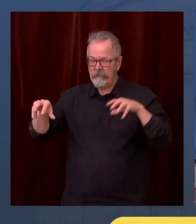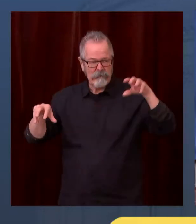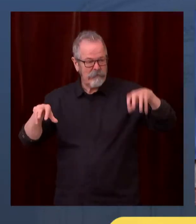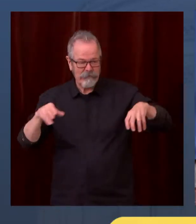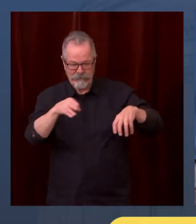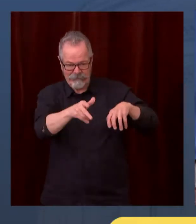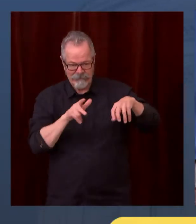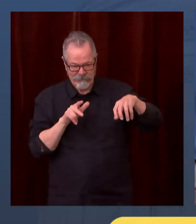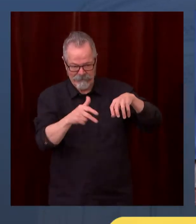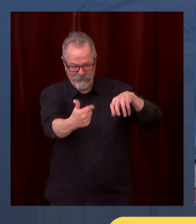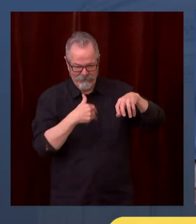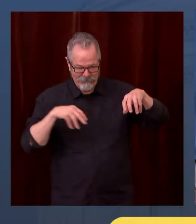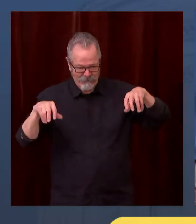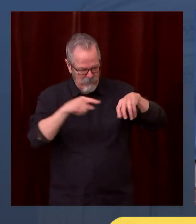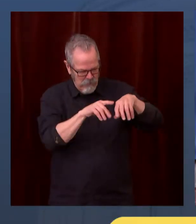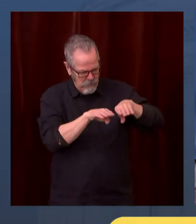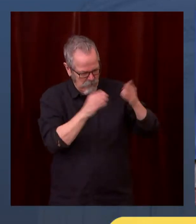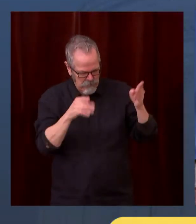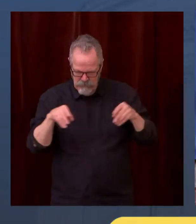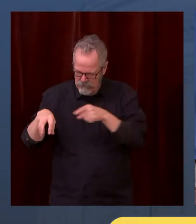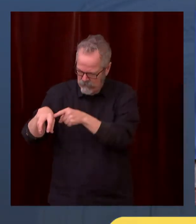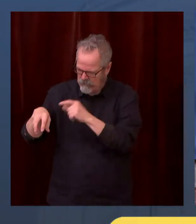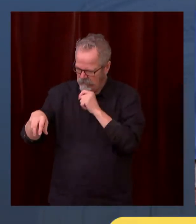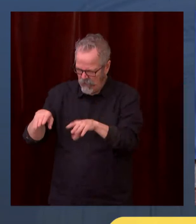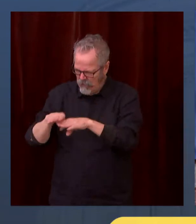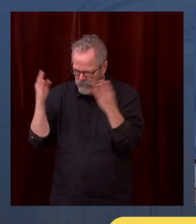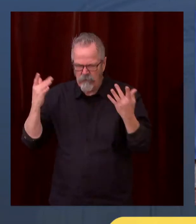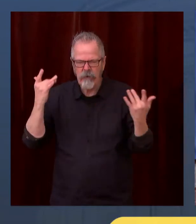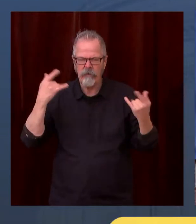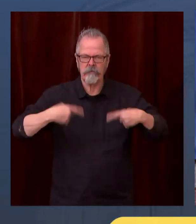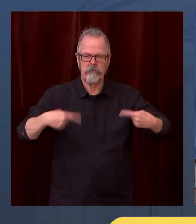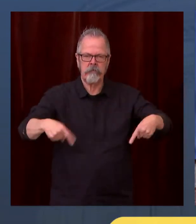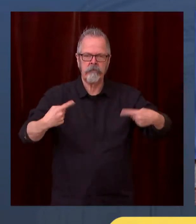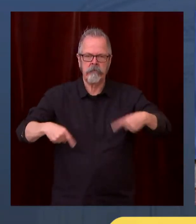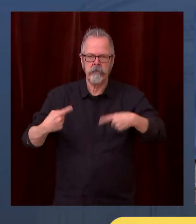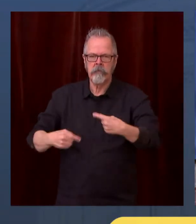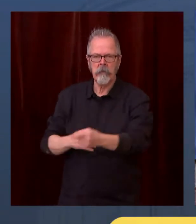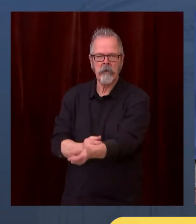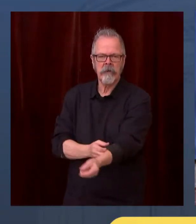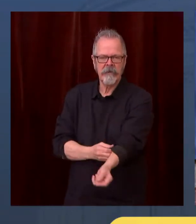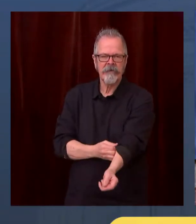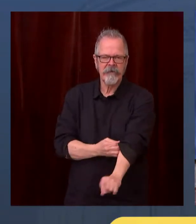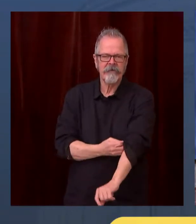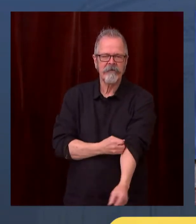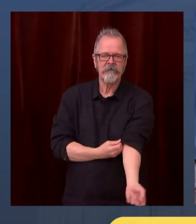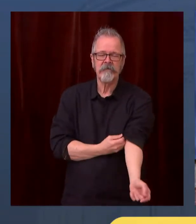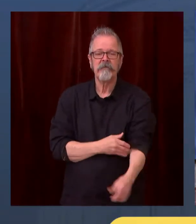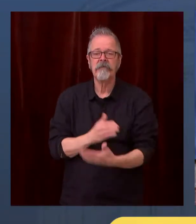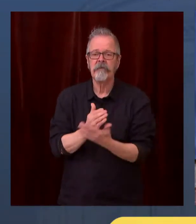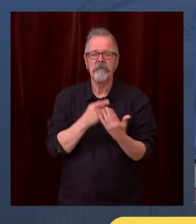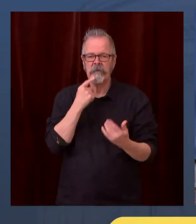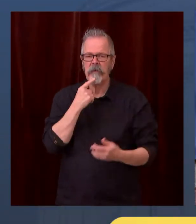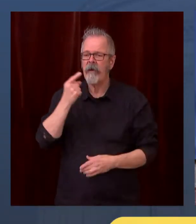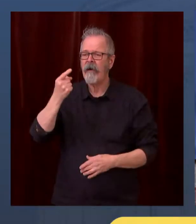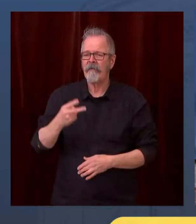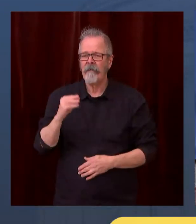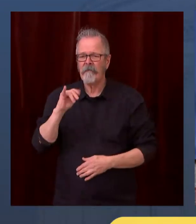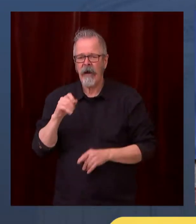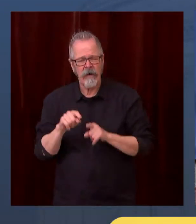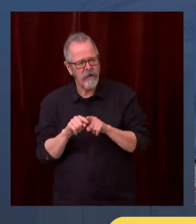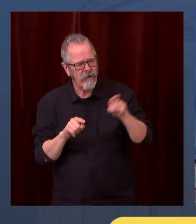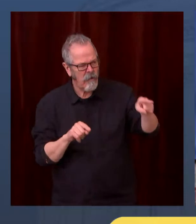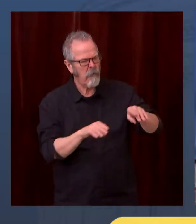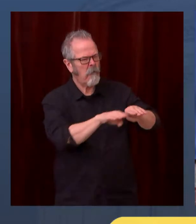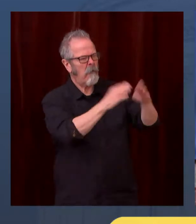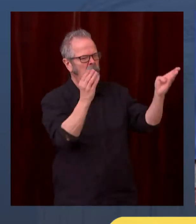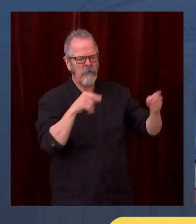County, a half mile away. And that doesn't resonate well with people either. And if you did it on a countywide basis, I can